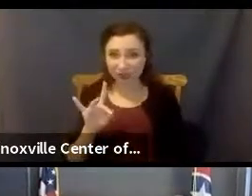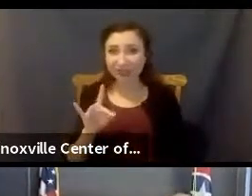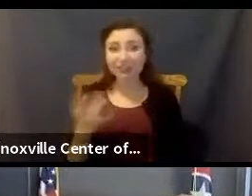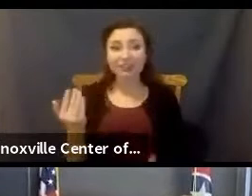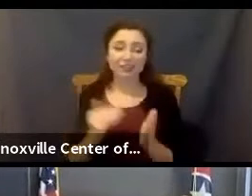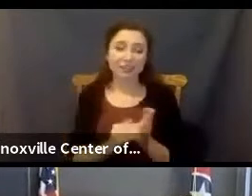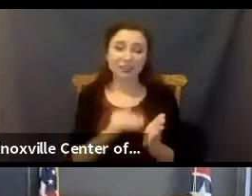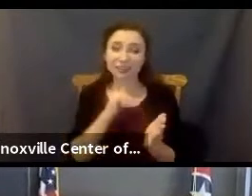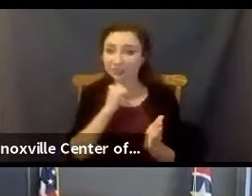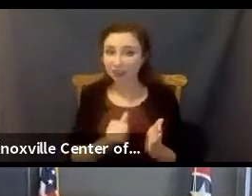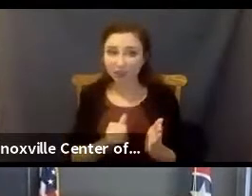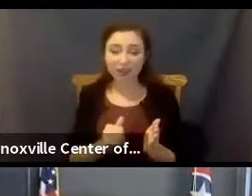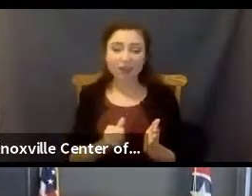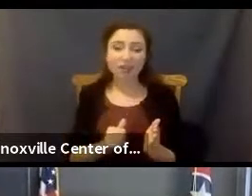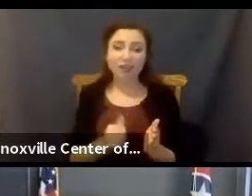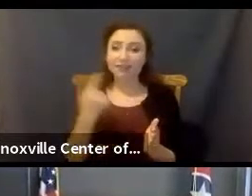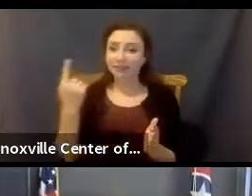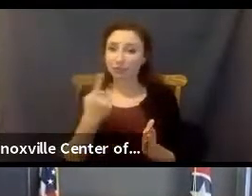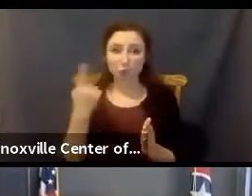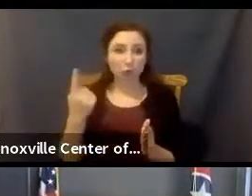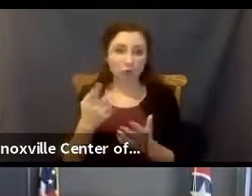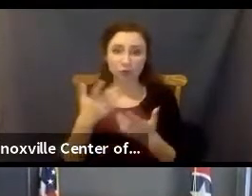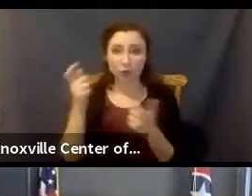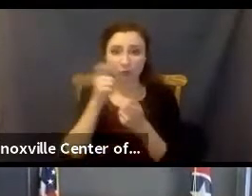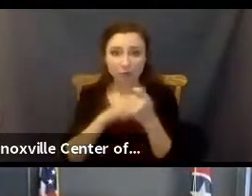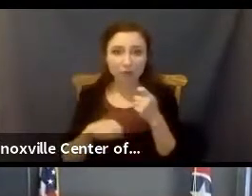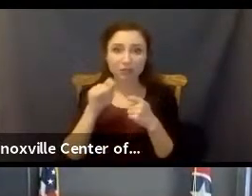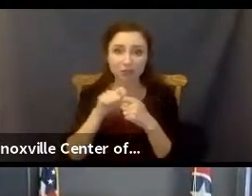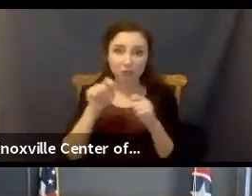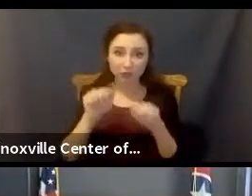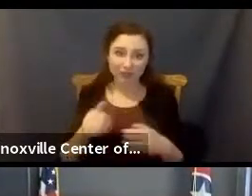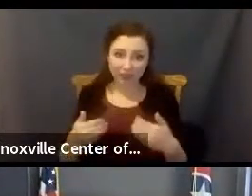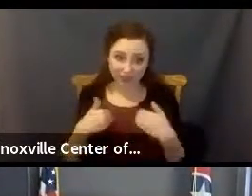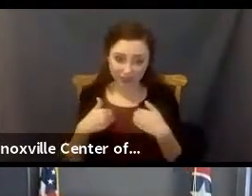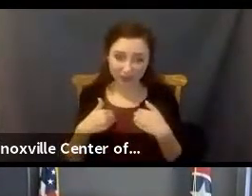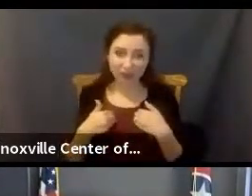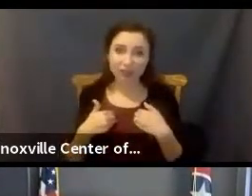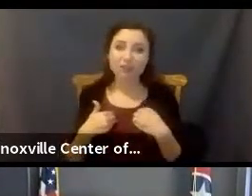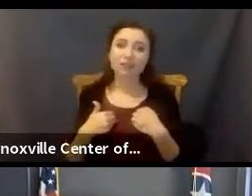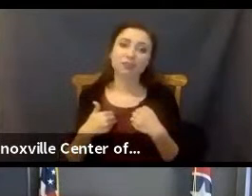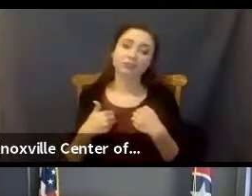not, there's only so much precision we can have here.